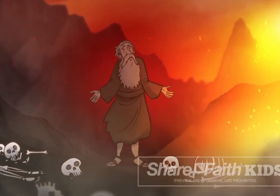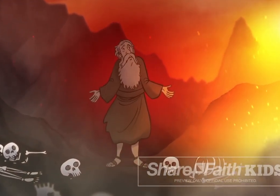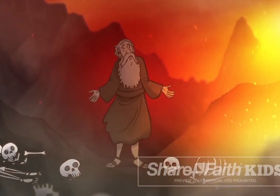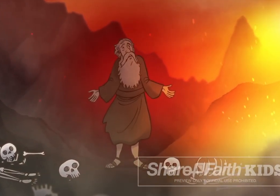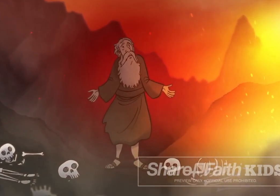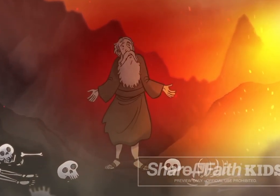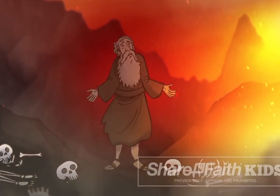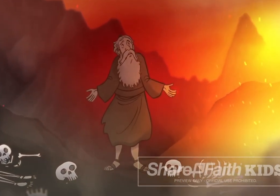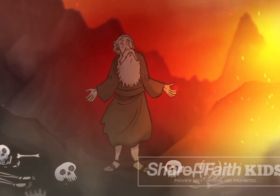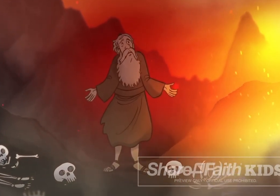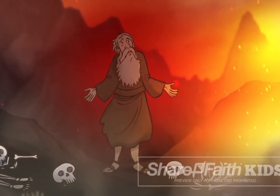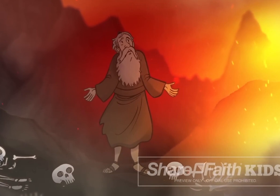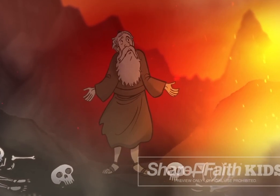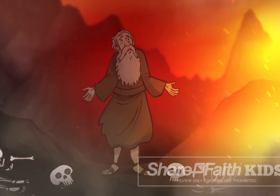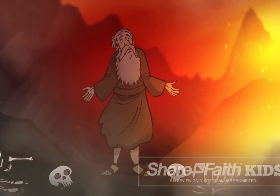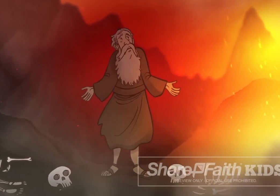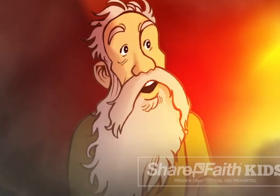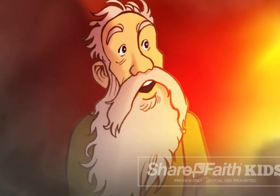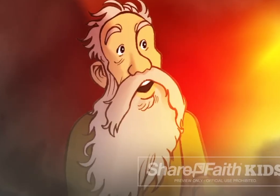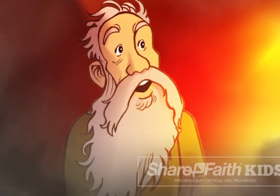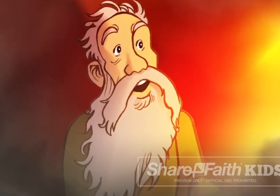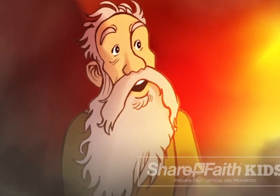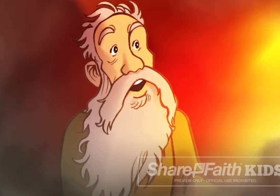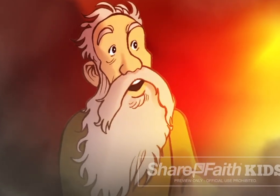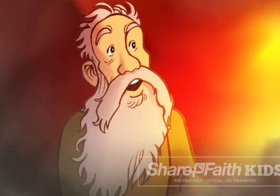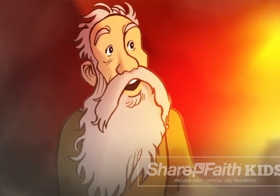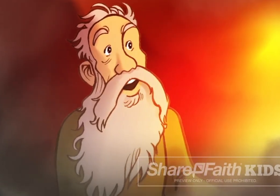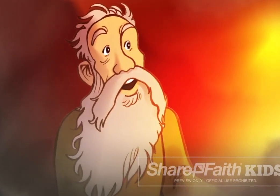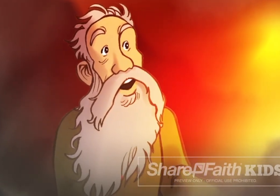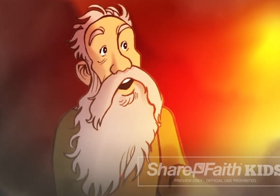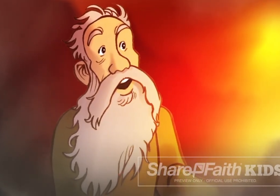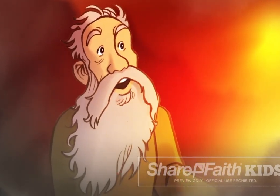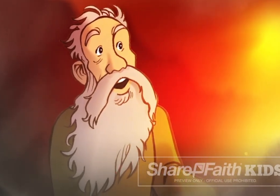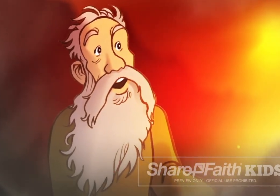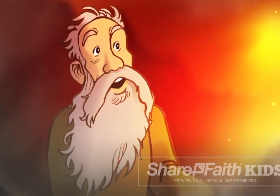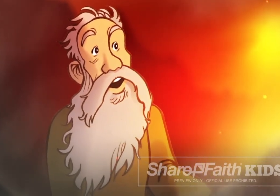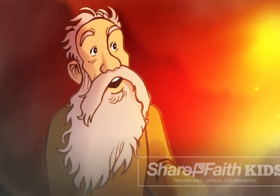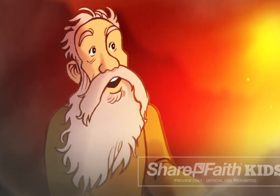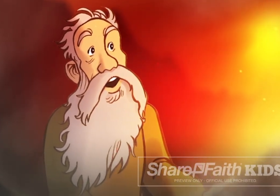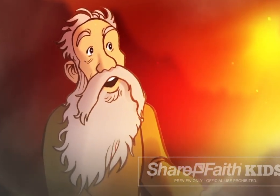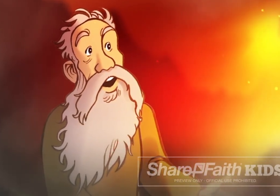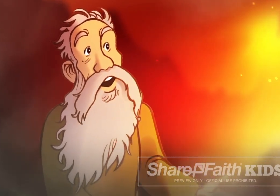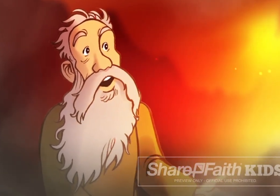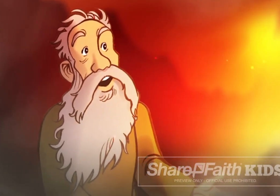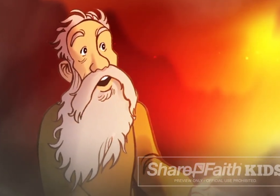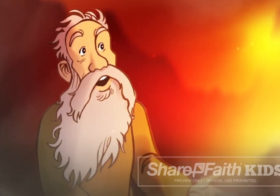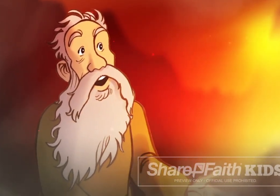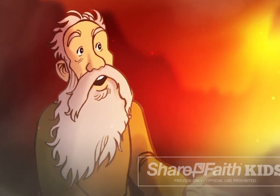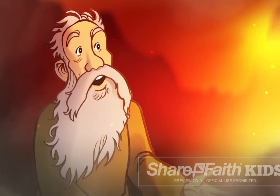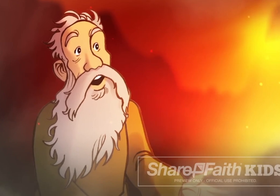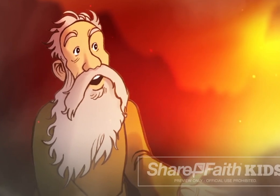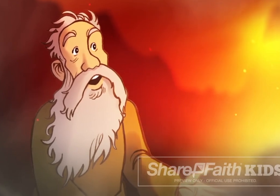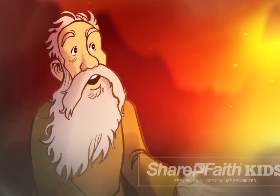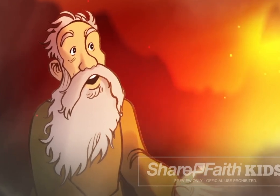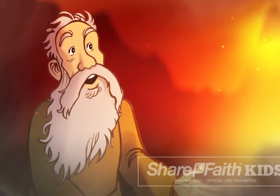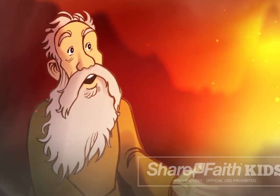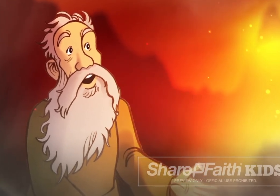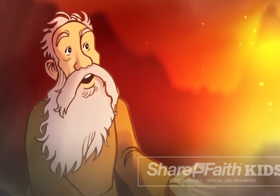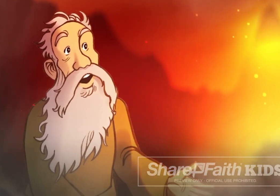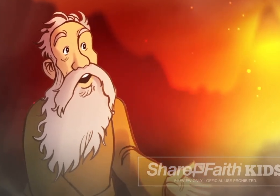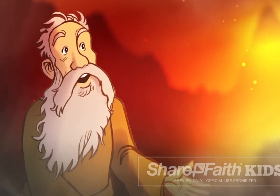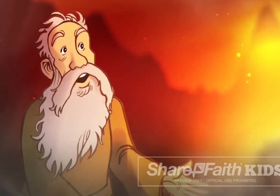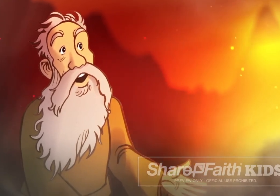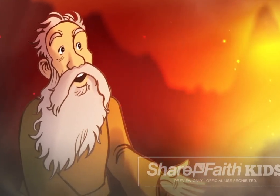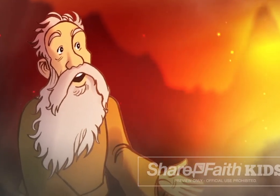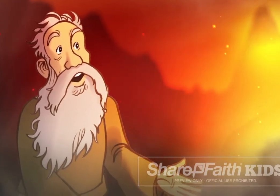these bones live again?" Ezekiel responded, "O Sovereign Lord, only You know the answer to